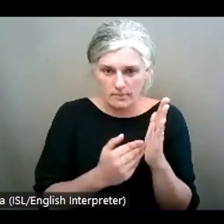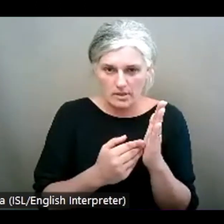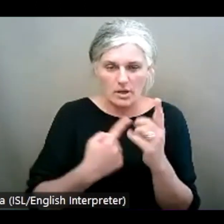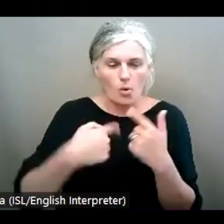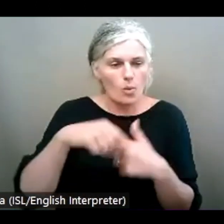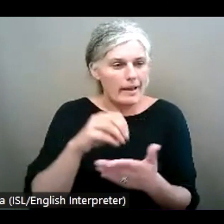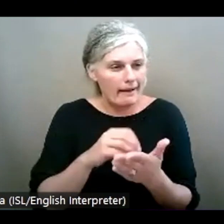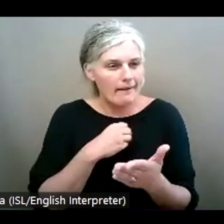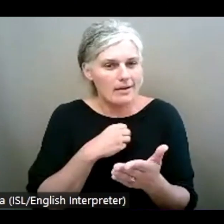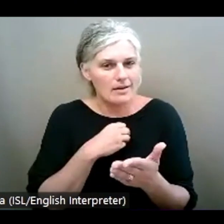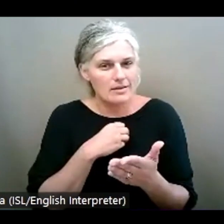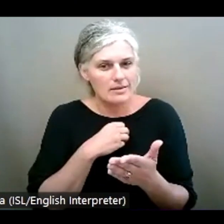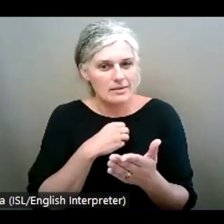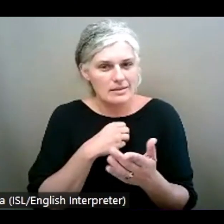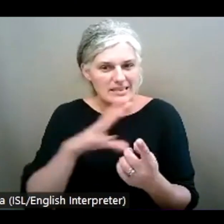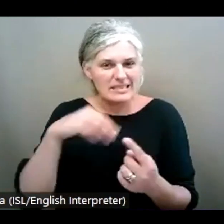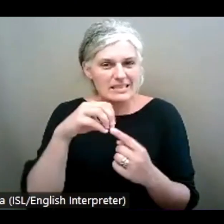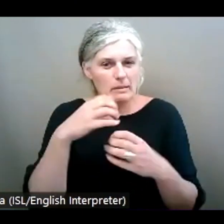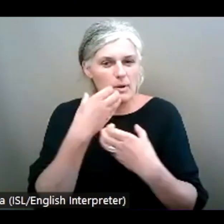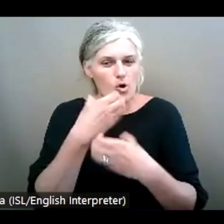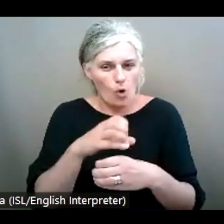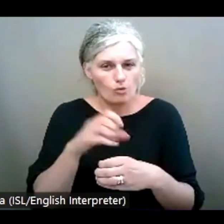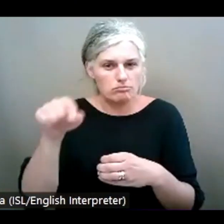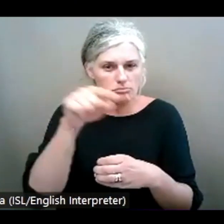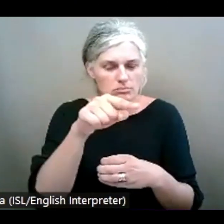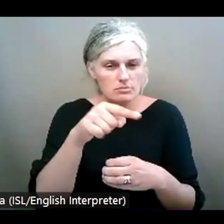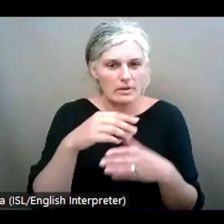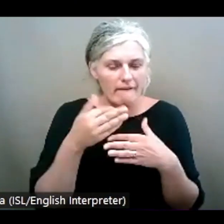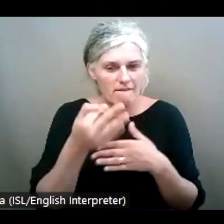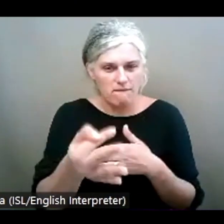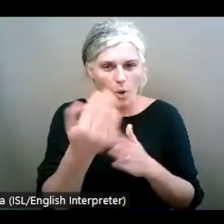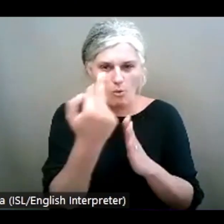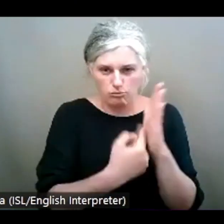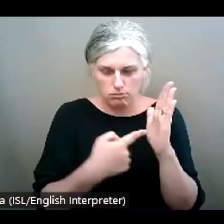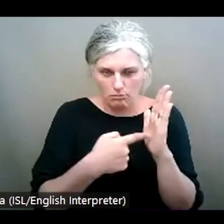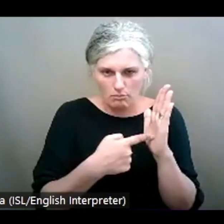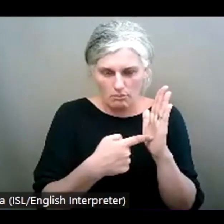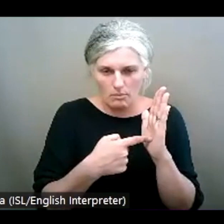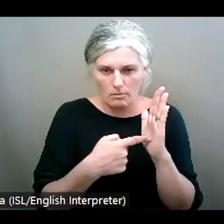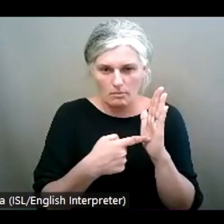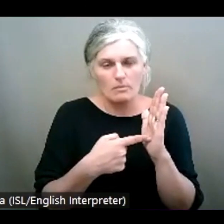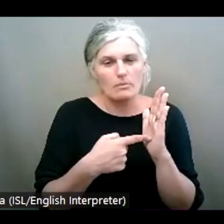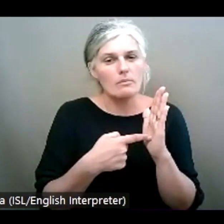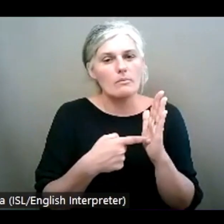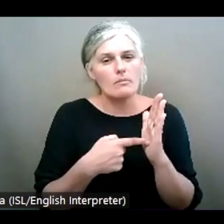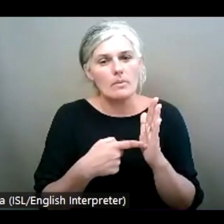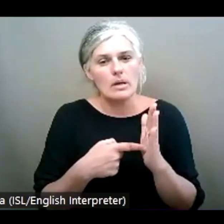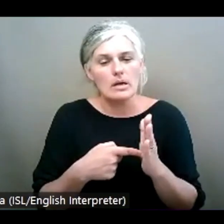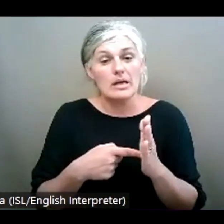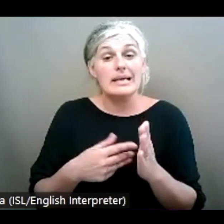the particular countries at the time, but it's social model. But okay, with that in